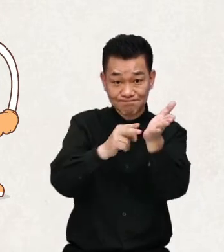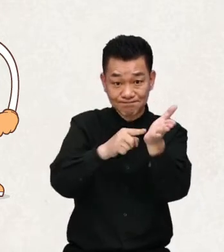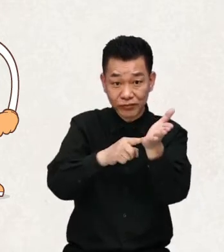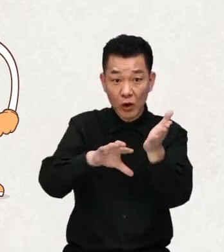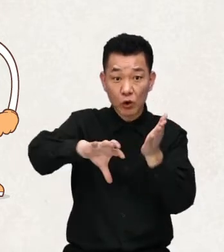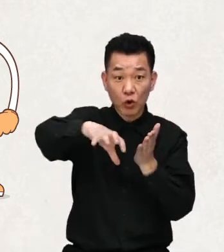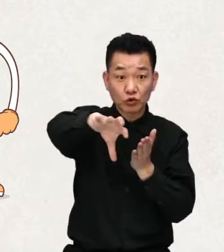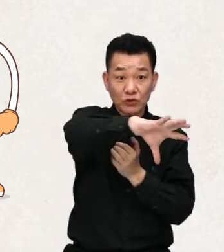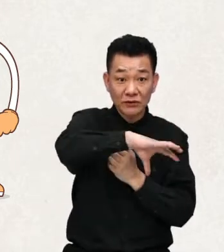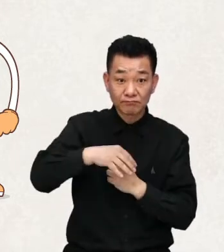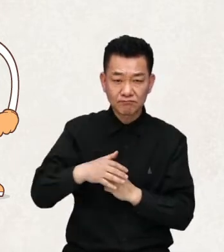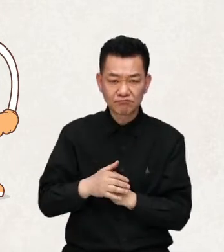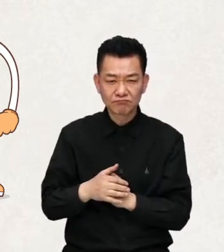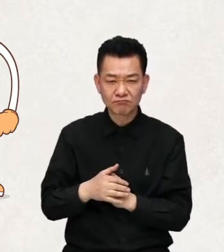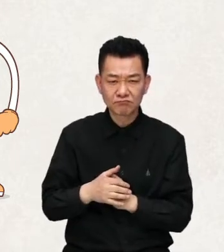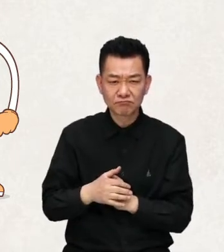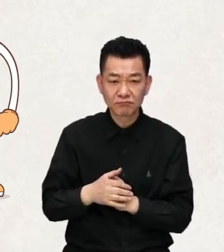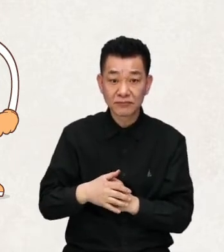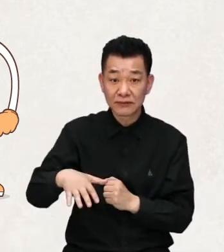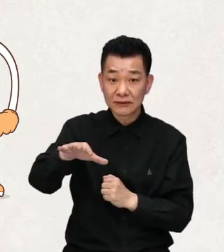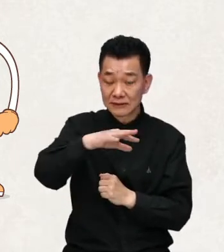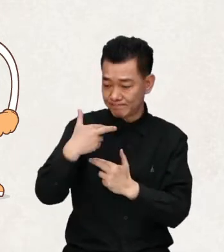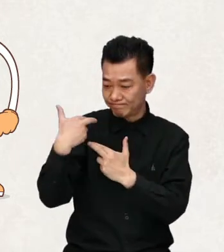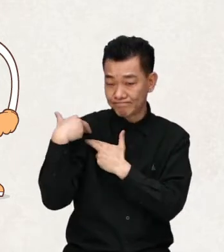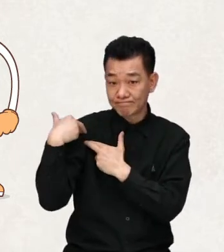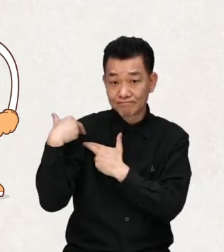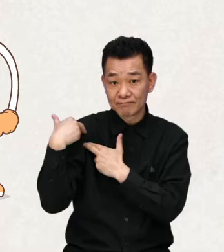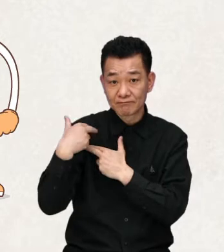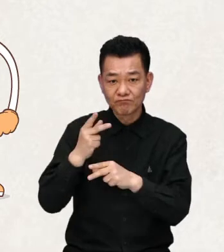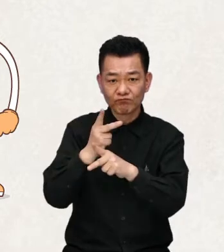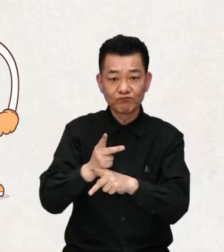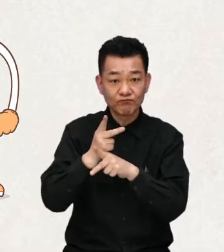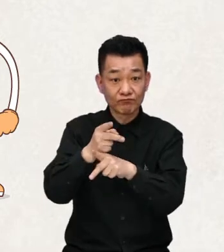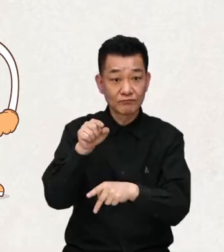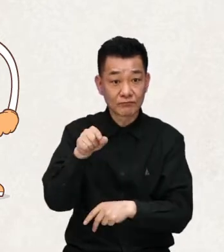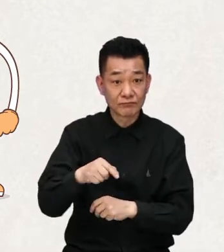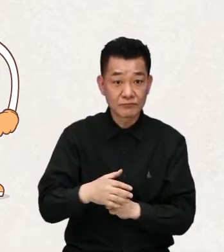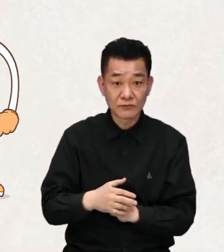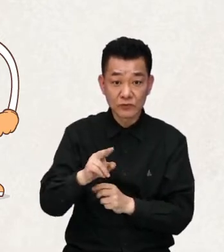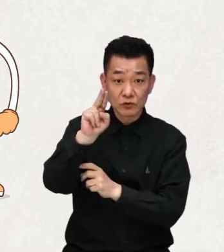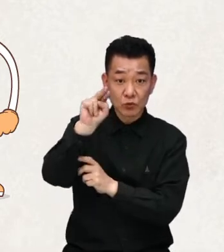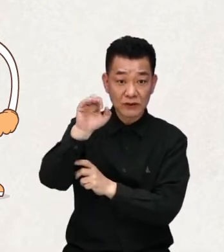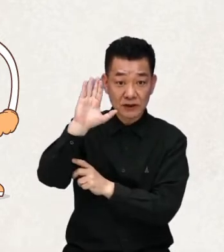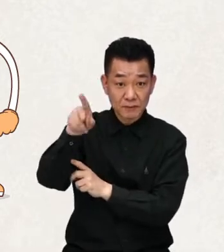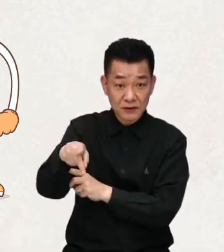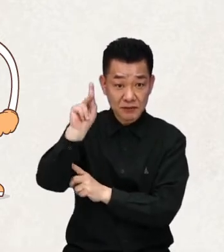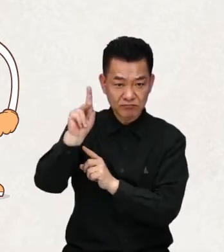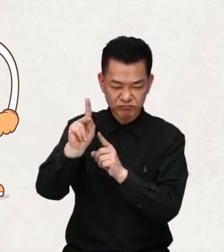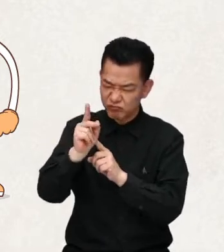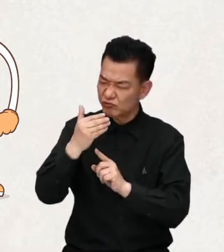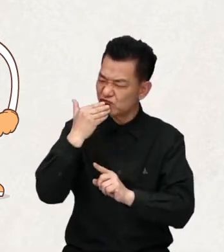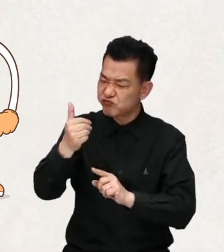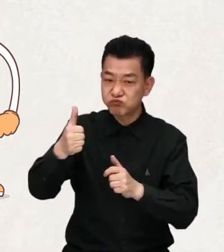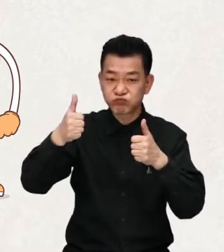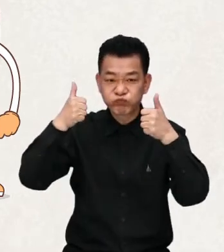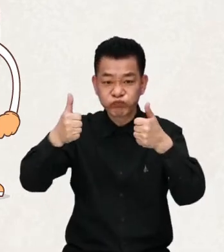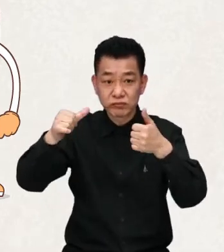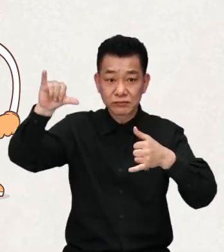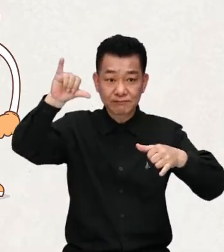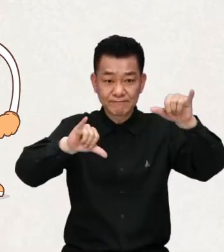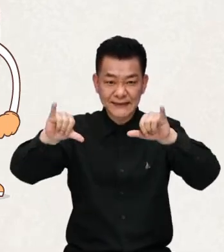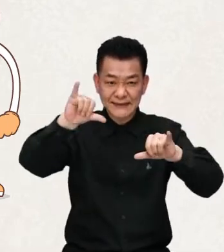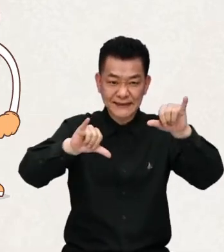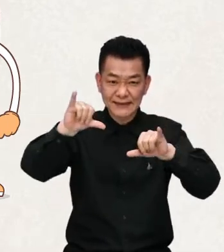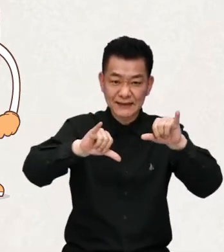optional protocol should observe the content of the optional protocol. If the UN CRPD is a